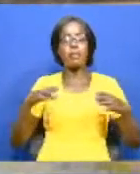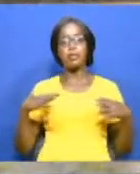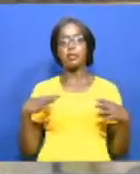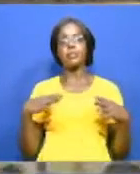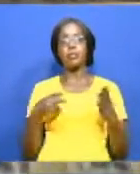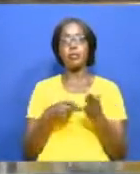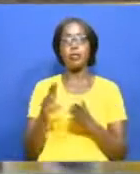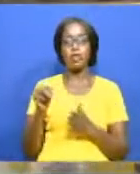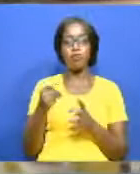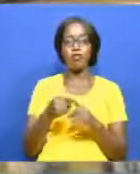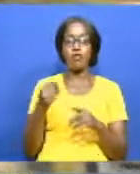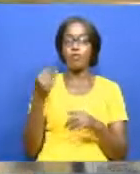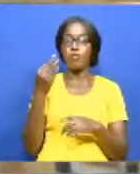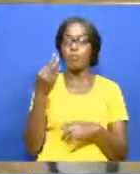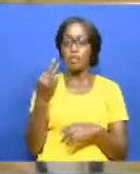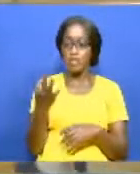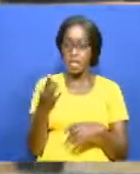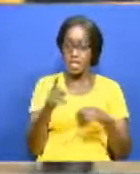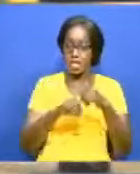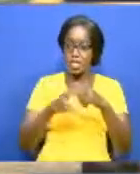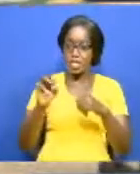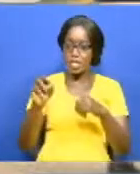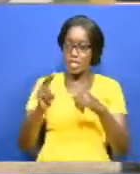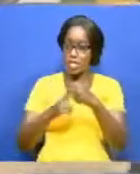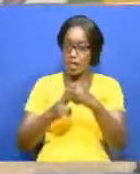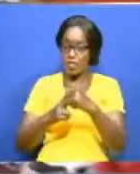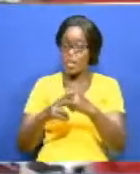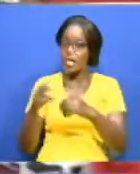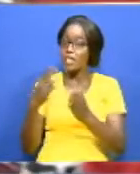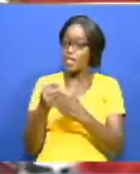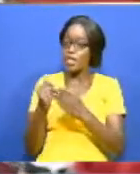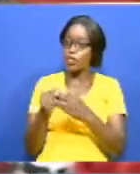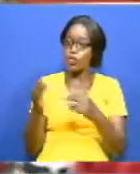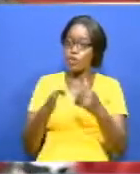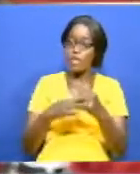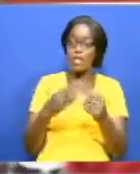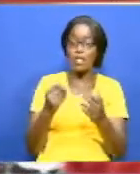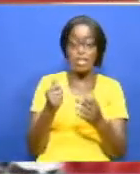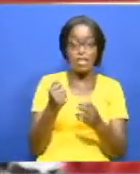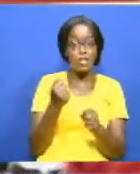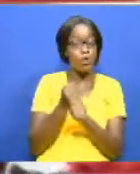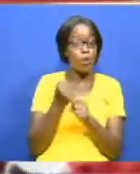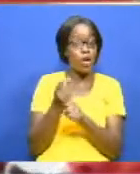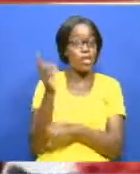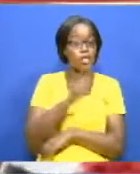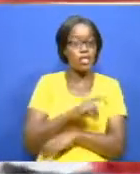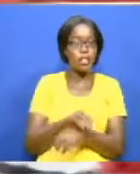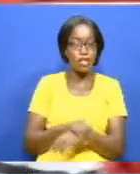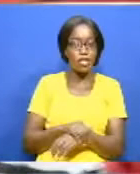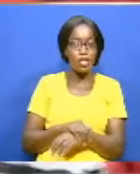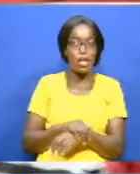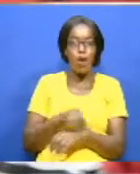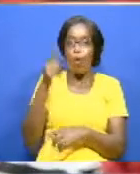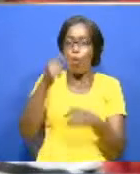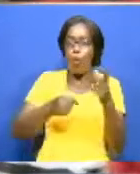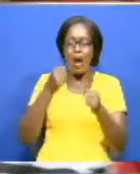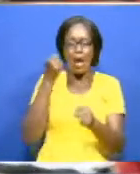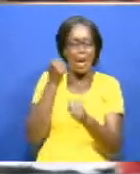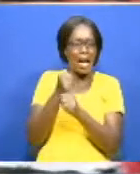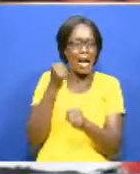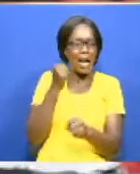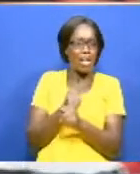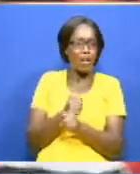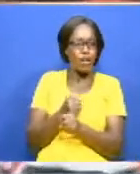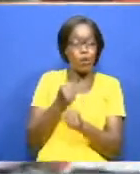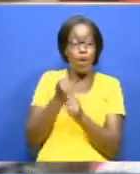from 367 shillings to 800 shillings per day. You have been overworked in this company. Githunguri Dairy is overworking people. It's overworking